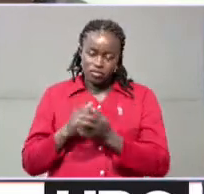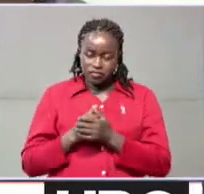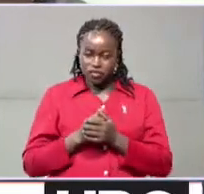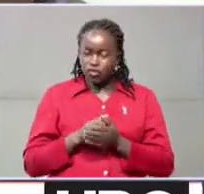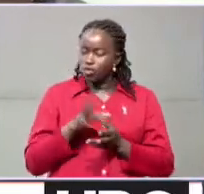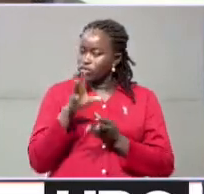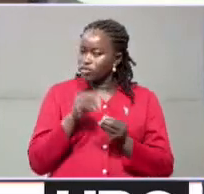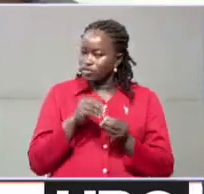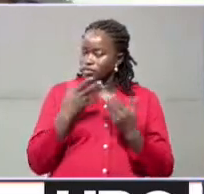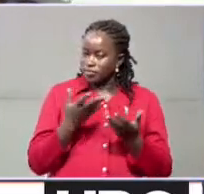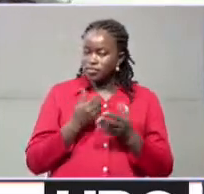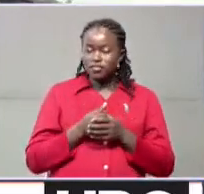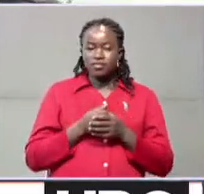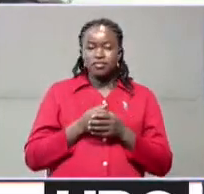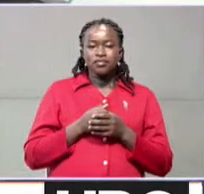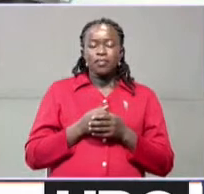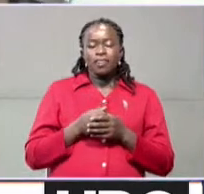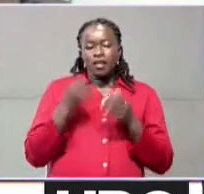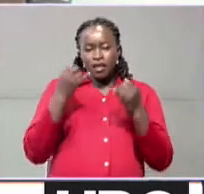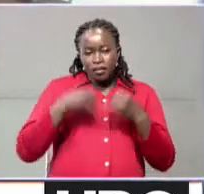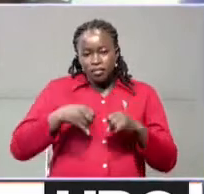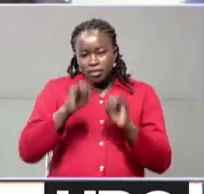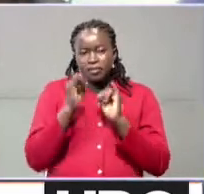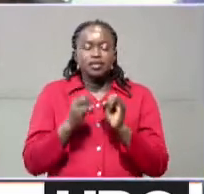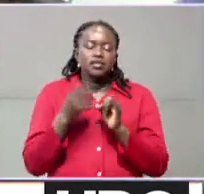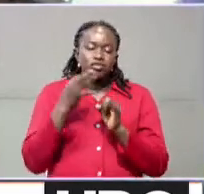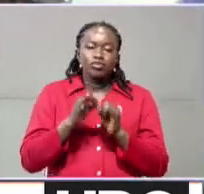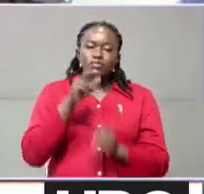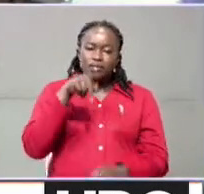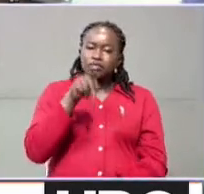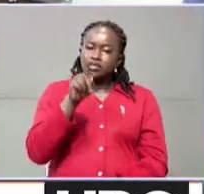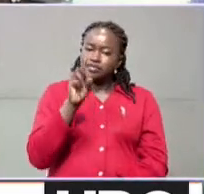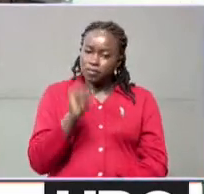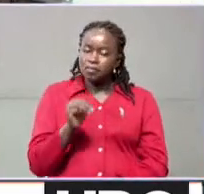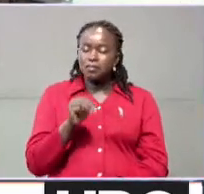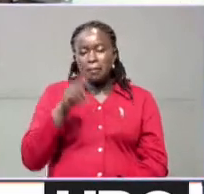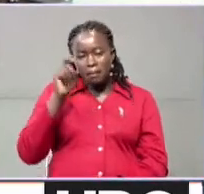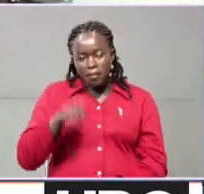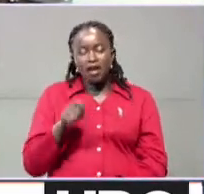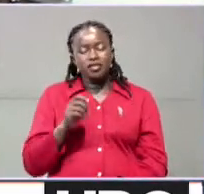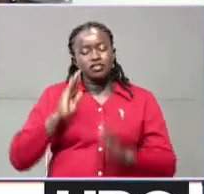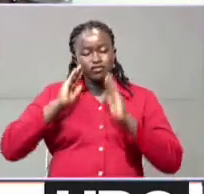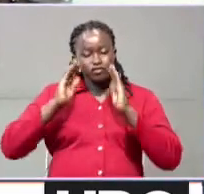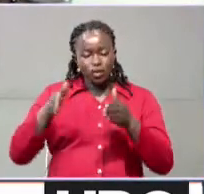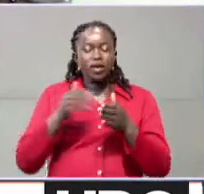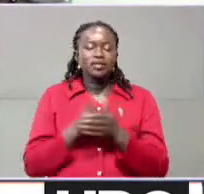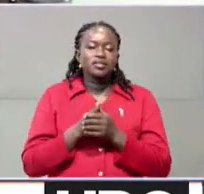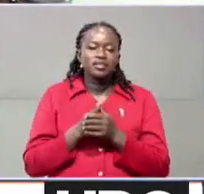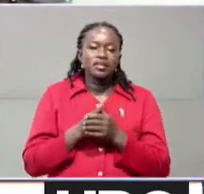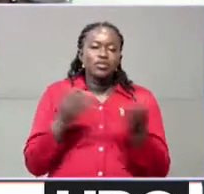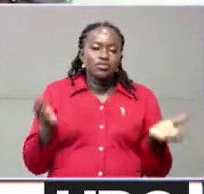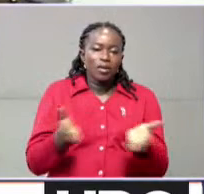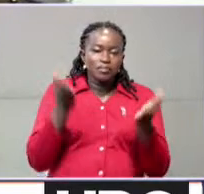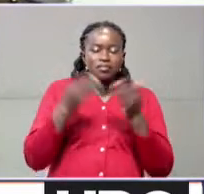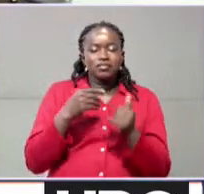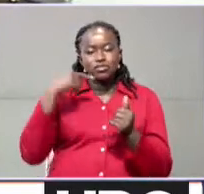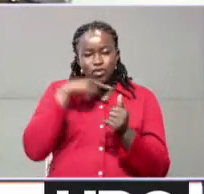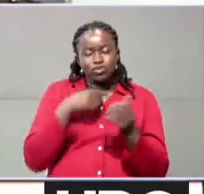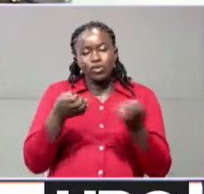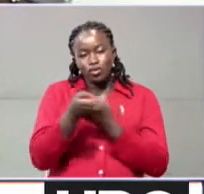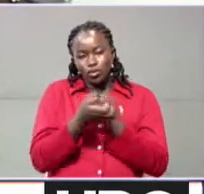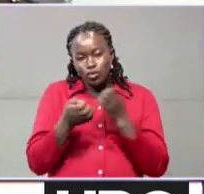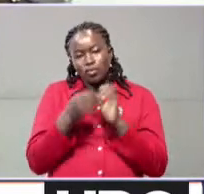conclusion the implementation of the policy development model should deliberately focus on uplifting the socio-economic